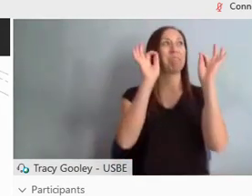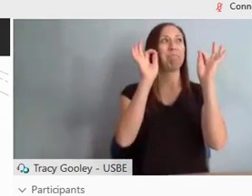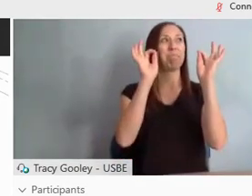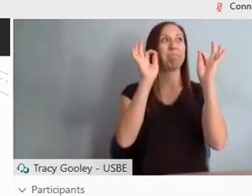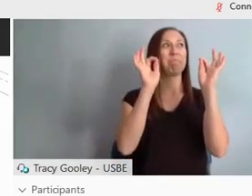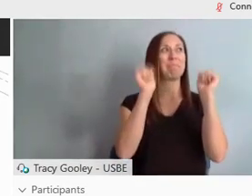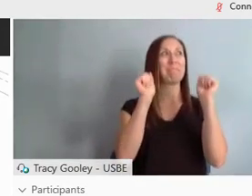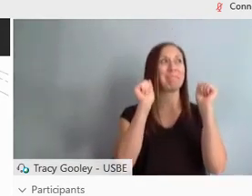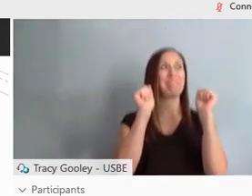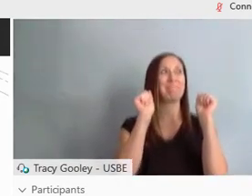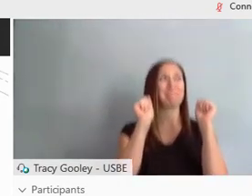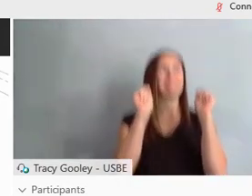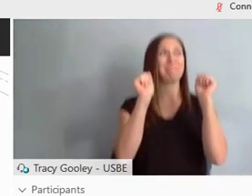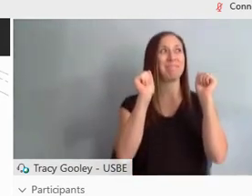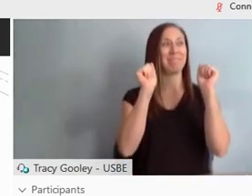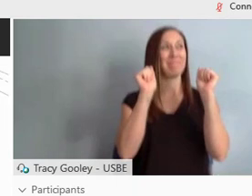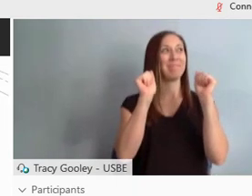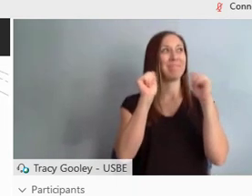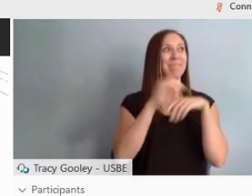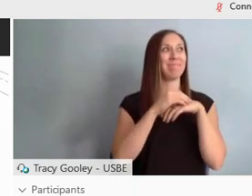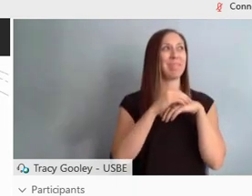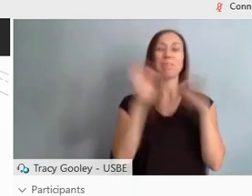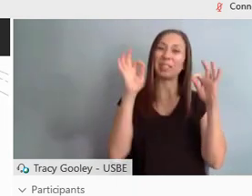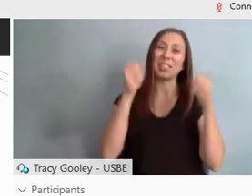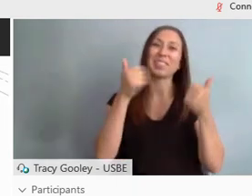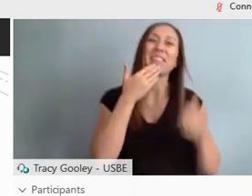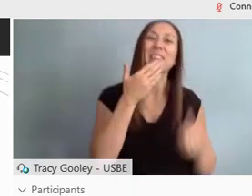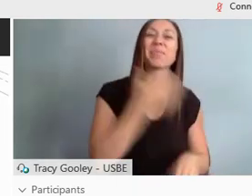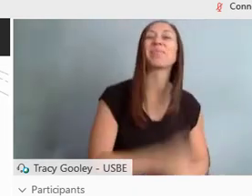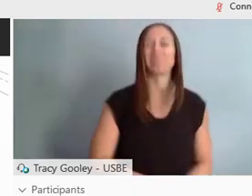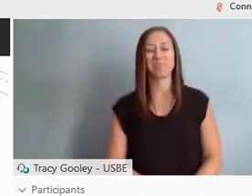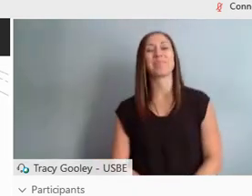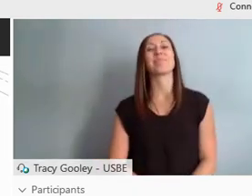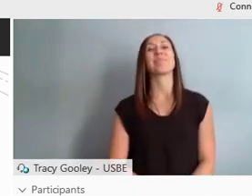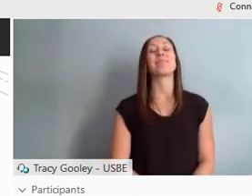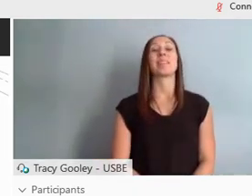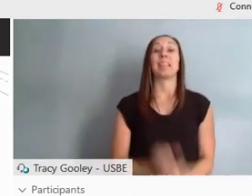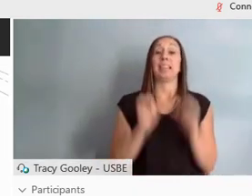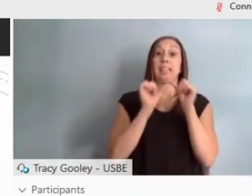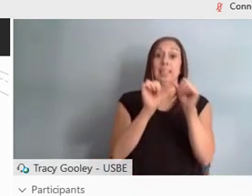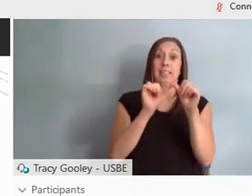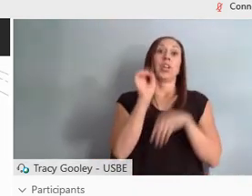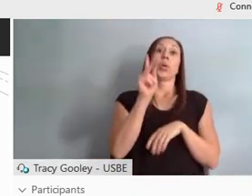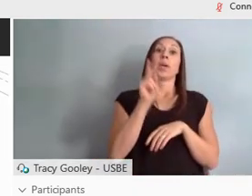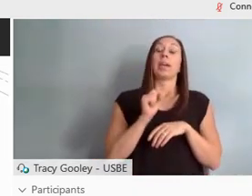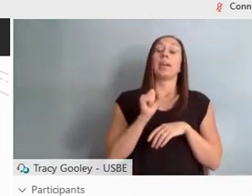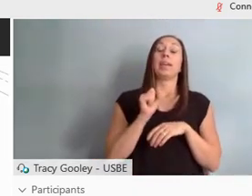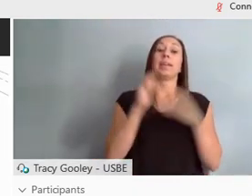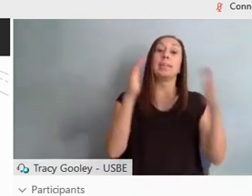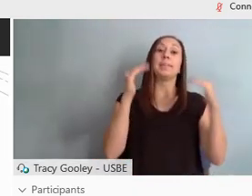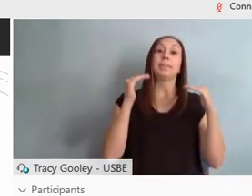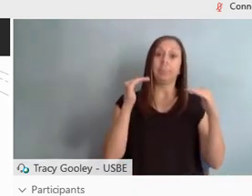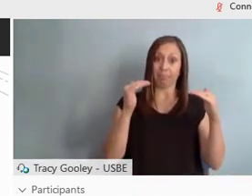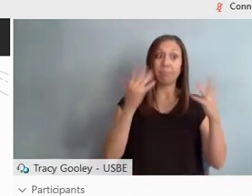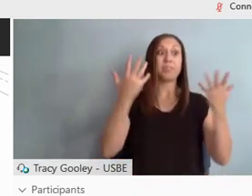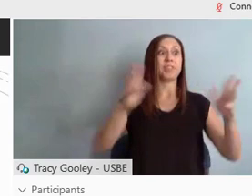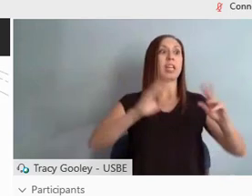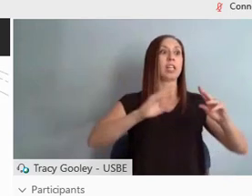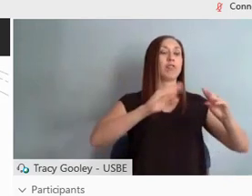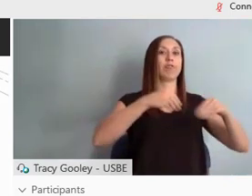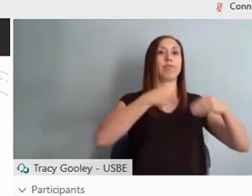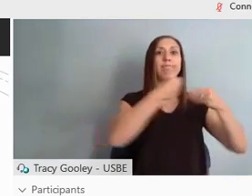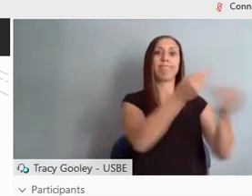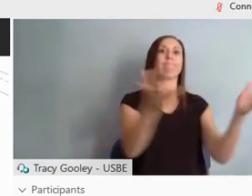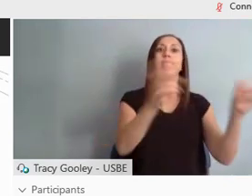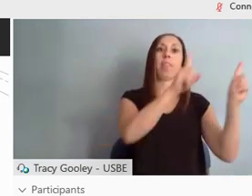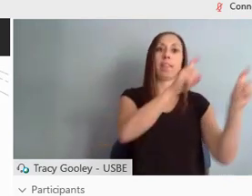just a teeny bit. It doesn't want to stay. There we go. Okay. There we go. Okay, so then after you administer the